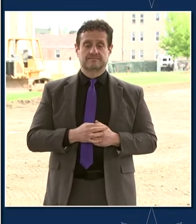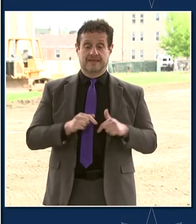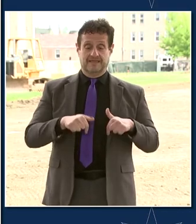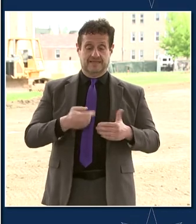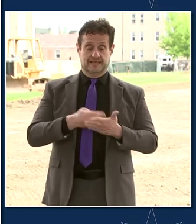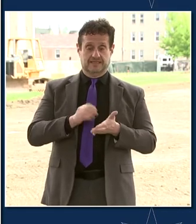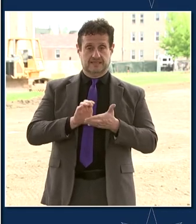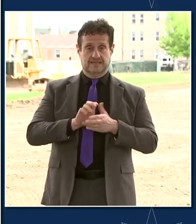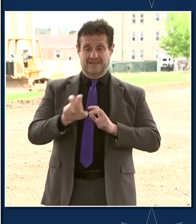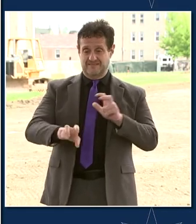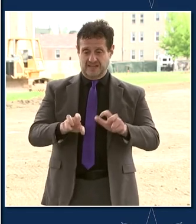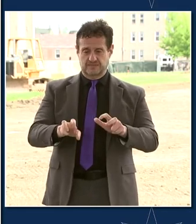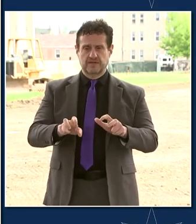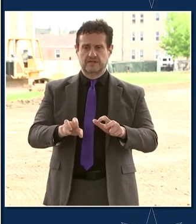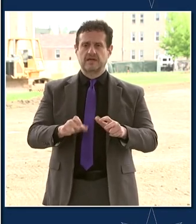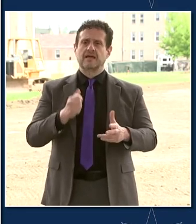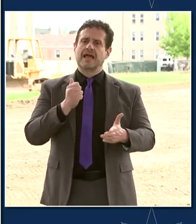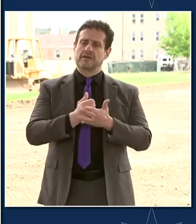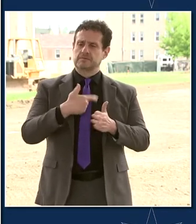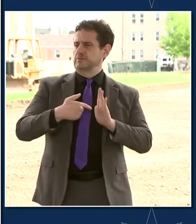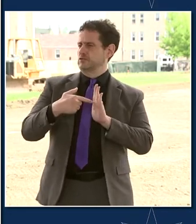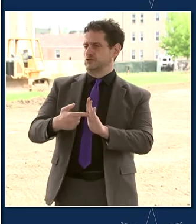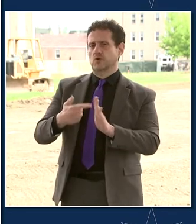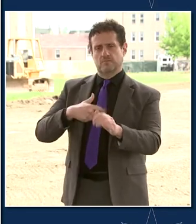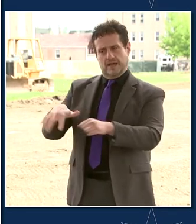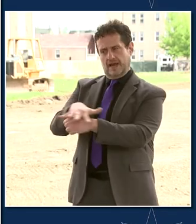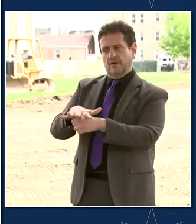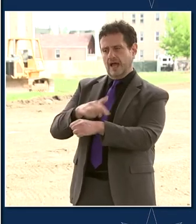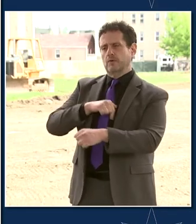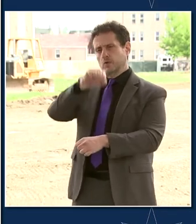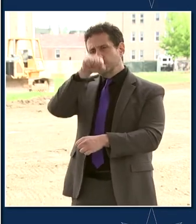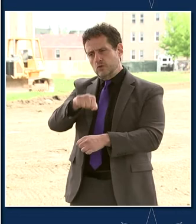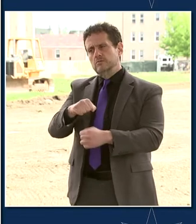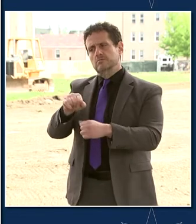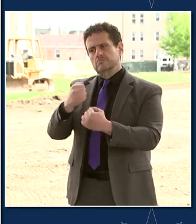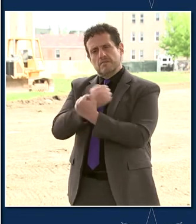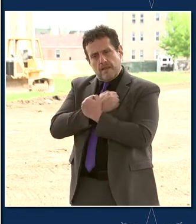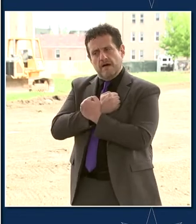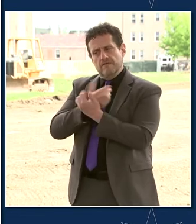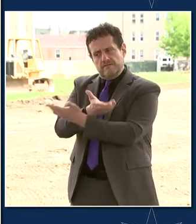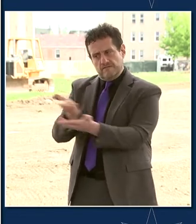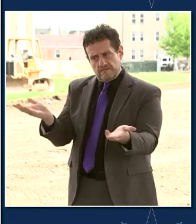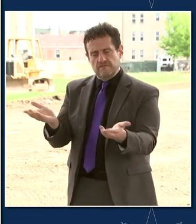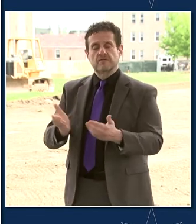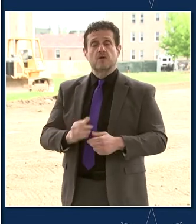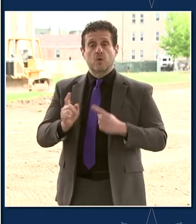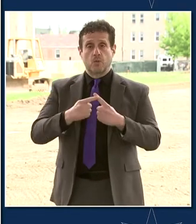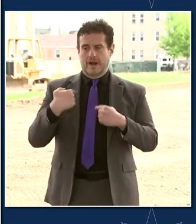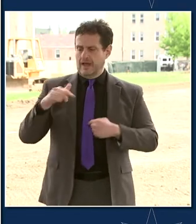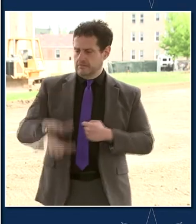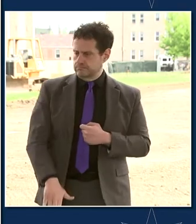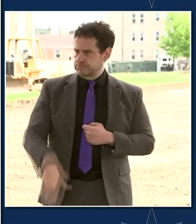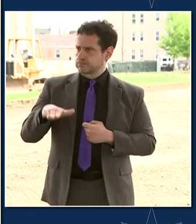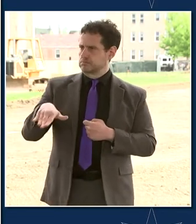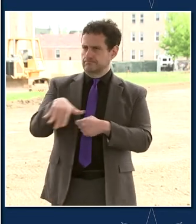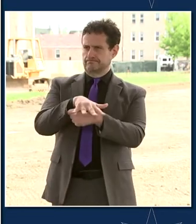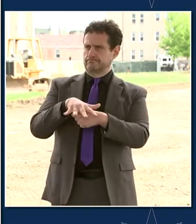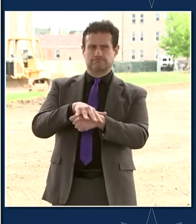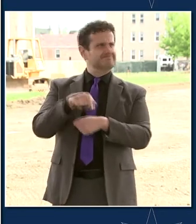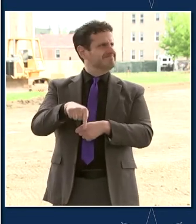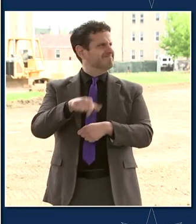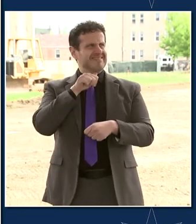love letter for me to my neighborhood. And the reason for that is when you grow up in a neighborhood that lacks